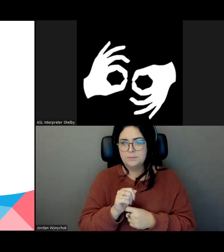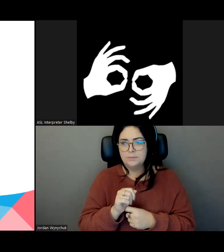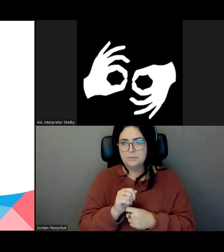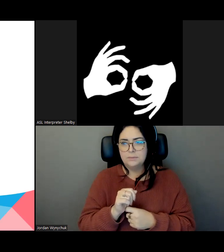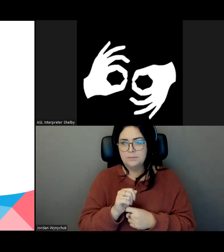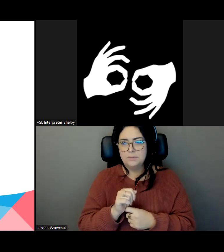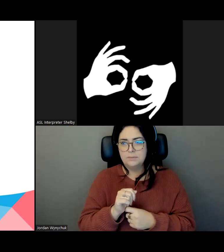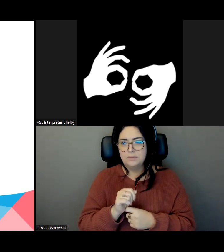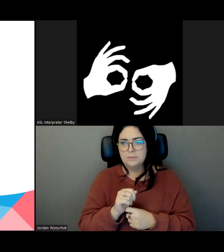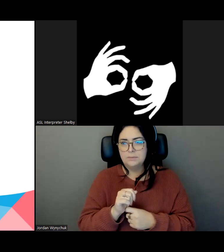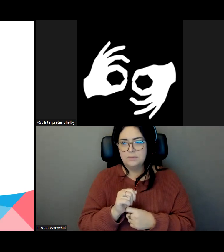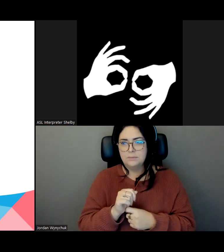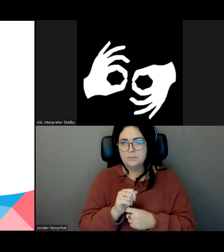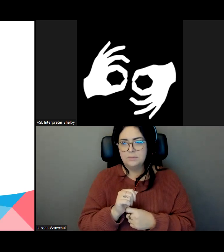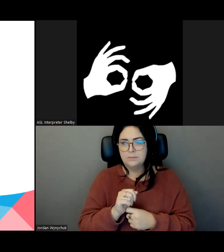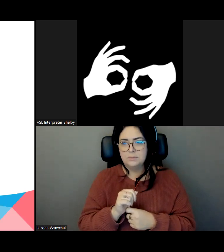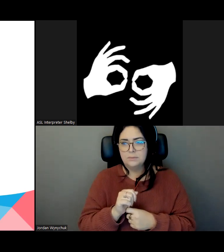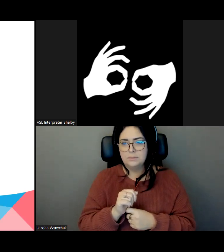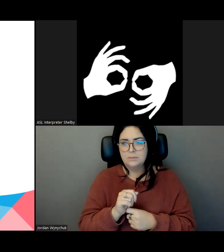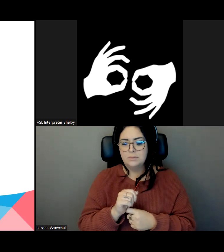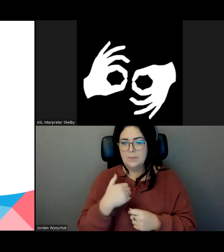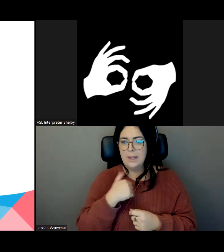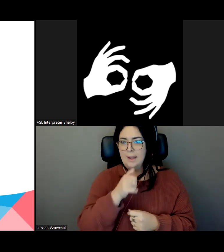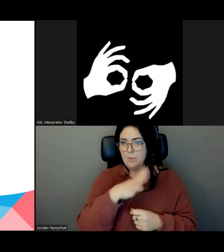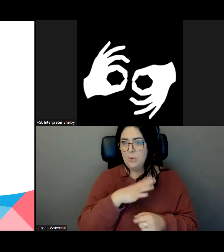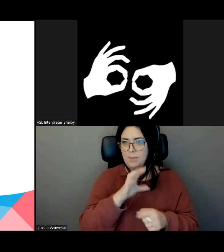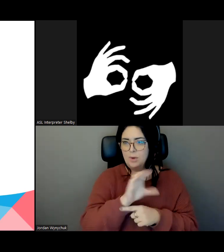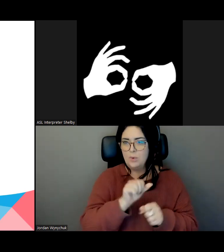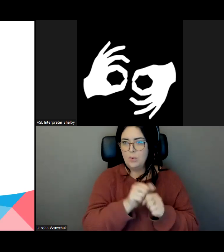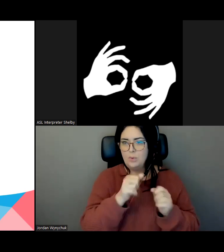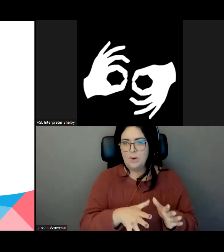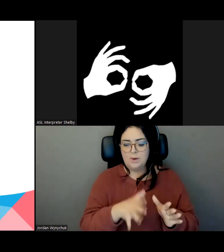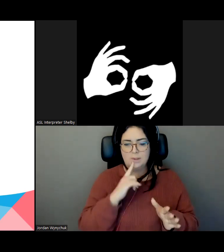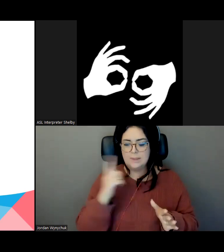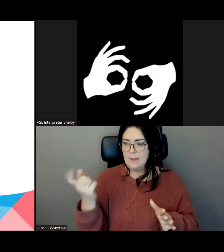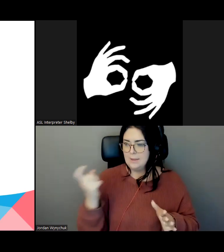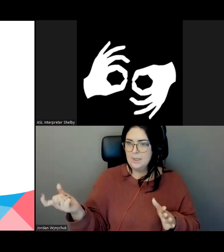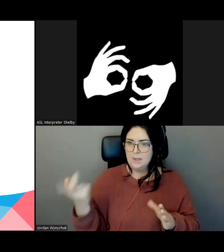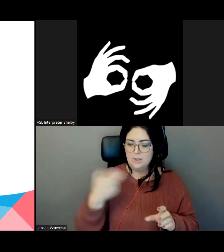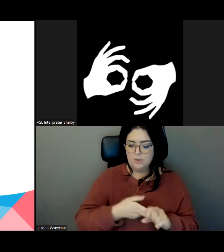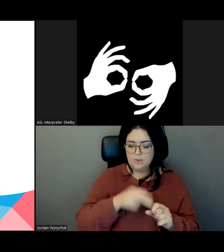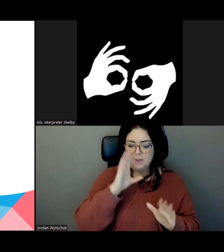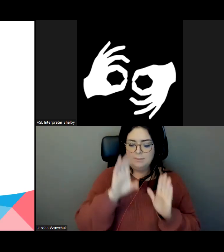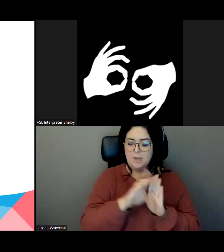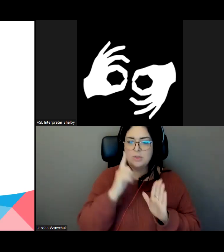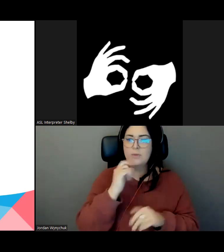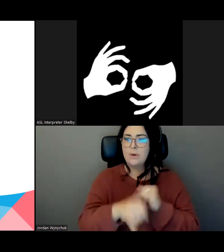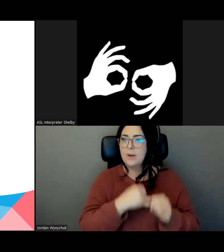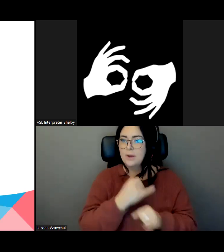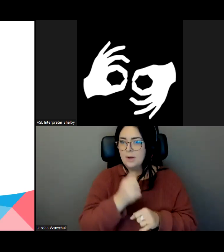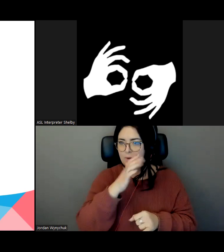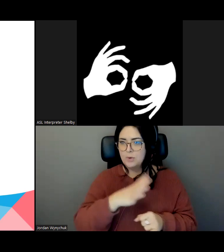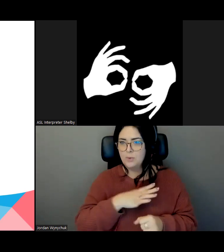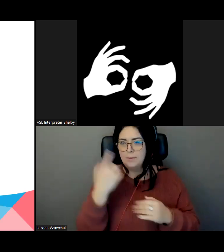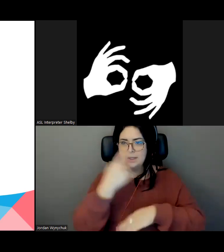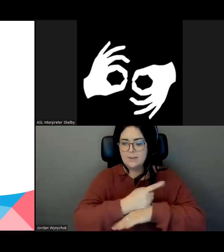with a group of my female coworkers for International Women's Day. And I was so excited because I felt like